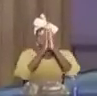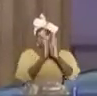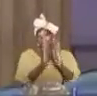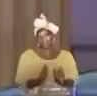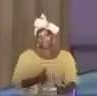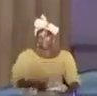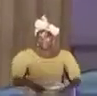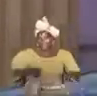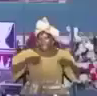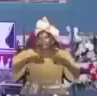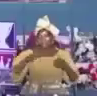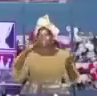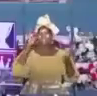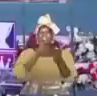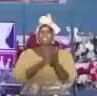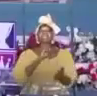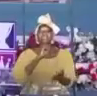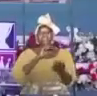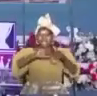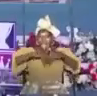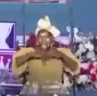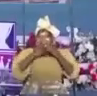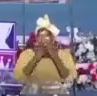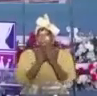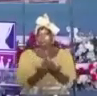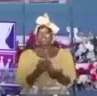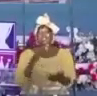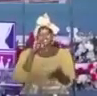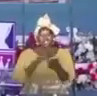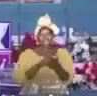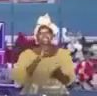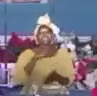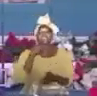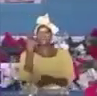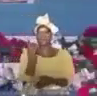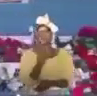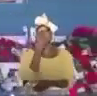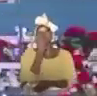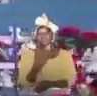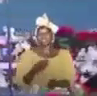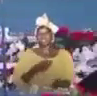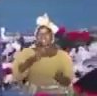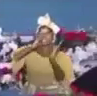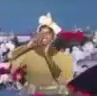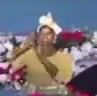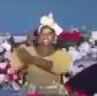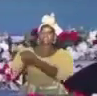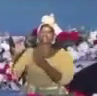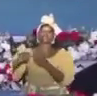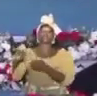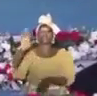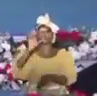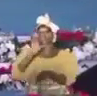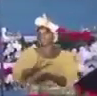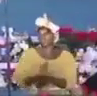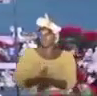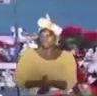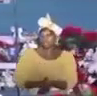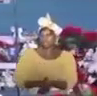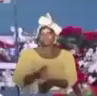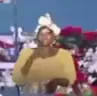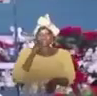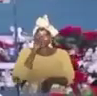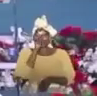the apostolic model that was left with the church. You want to be spiritual, it is not without a healthy prayer